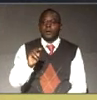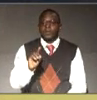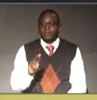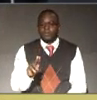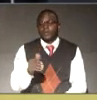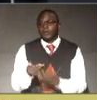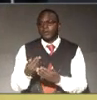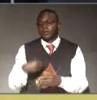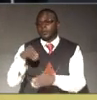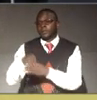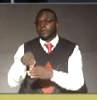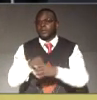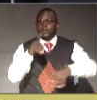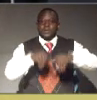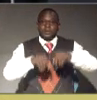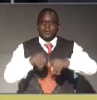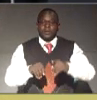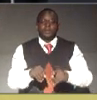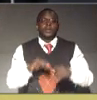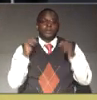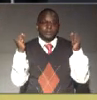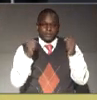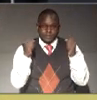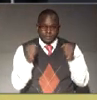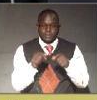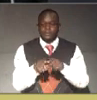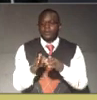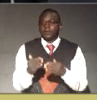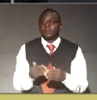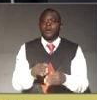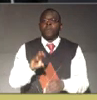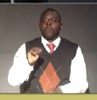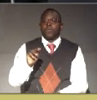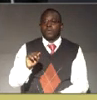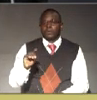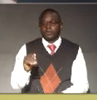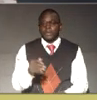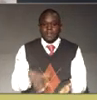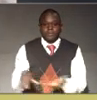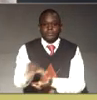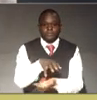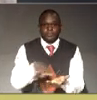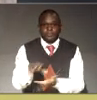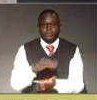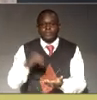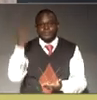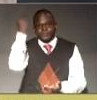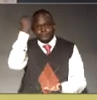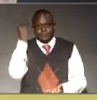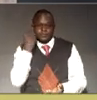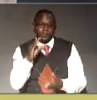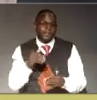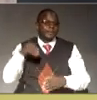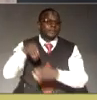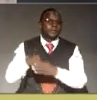election, caused a political storm. Mr. Buhari was accused of meddling with the judiciary in the case. The outcome of the